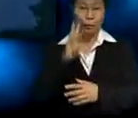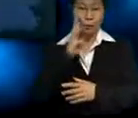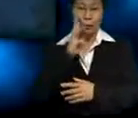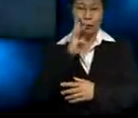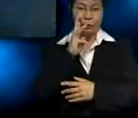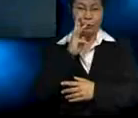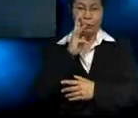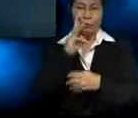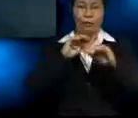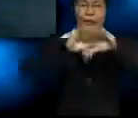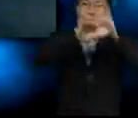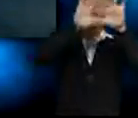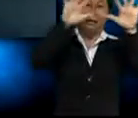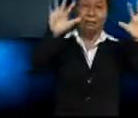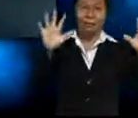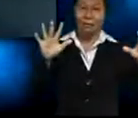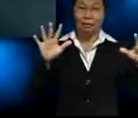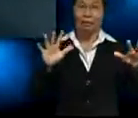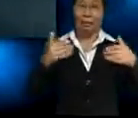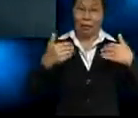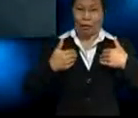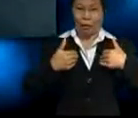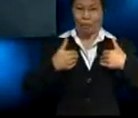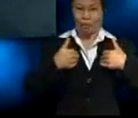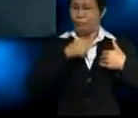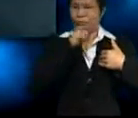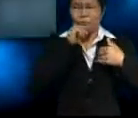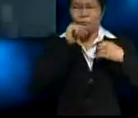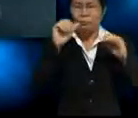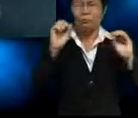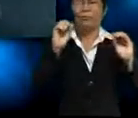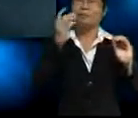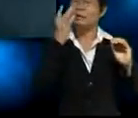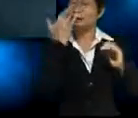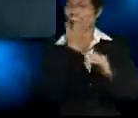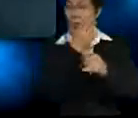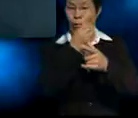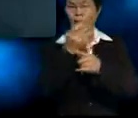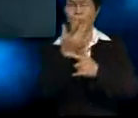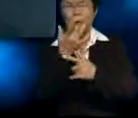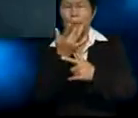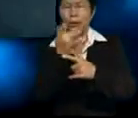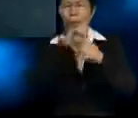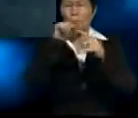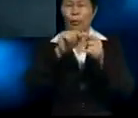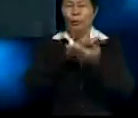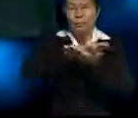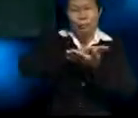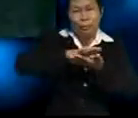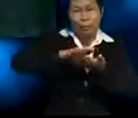Water is a clear, thin liquid that has no color or taste when it is